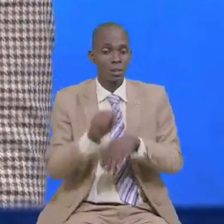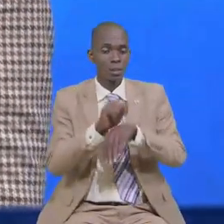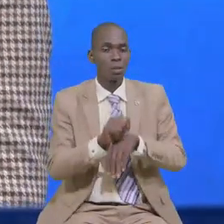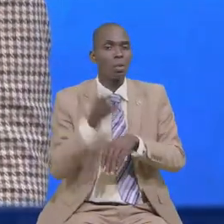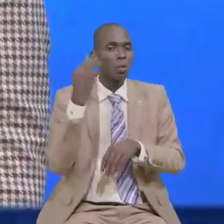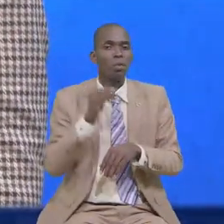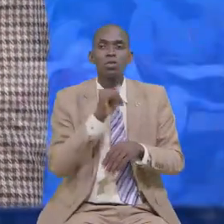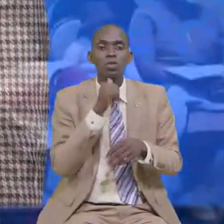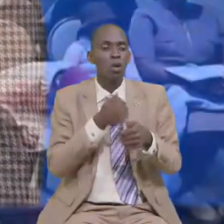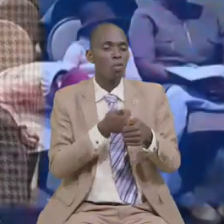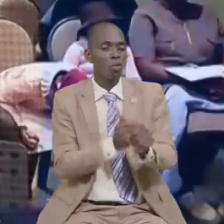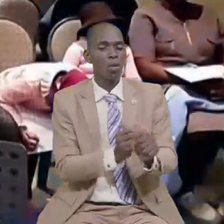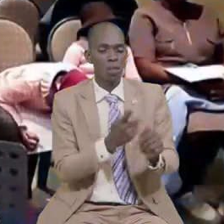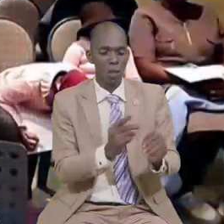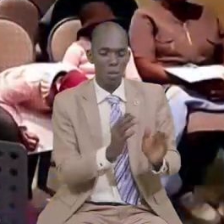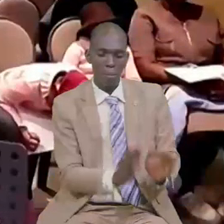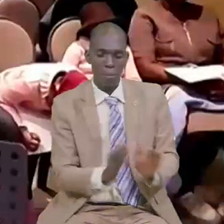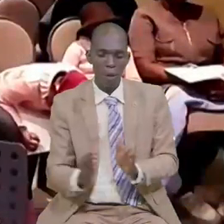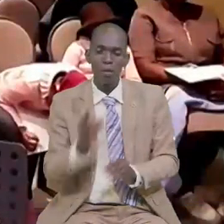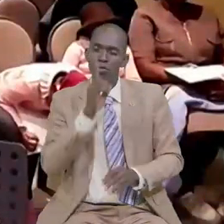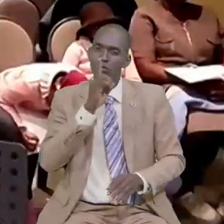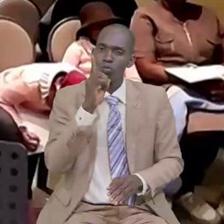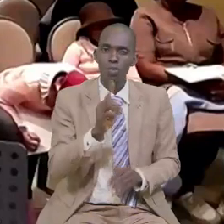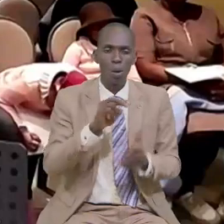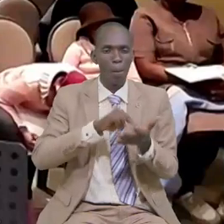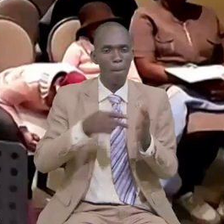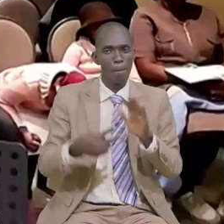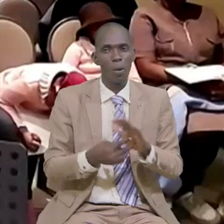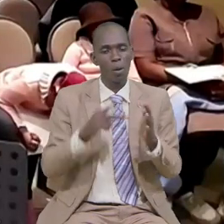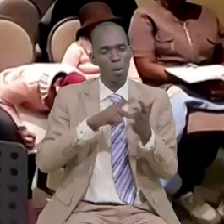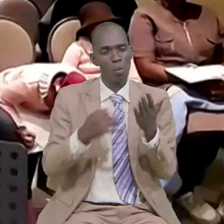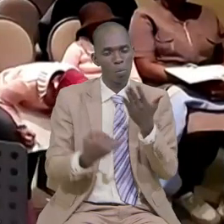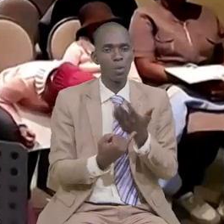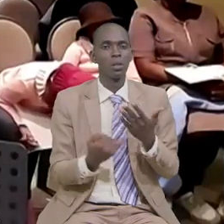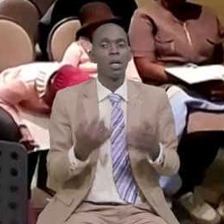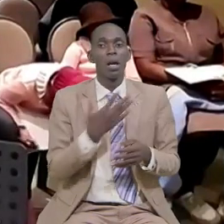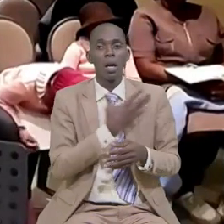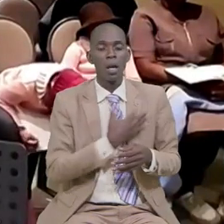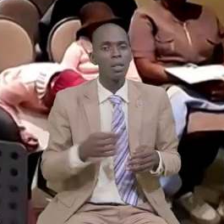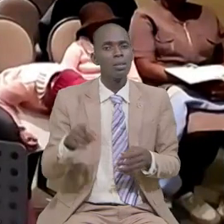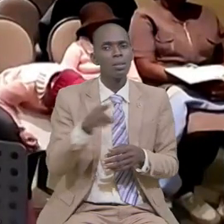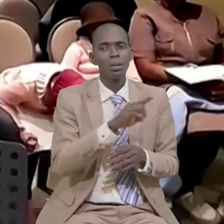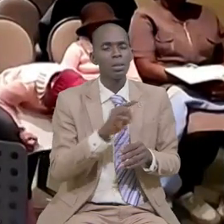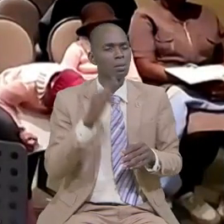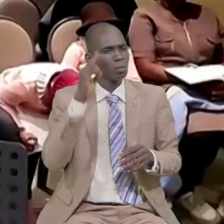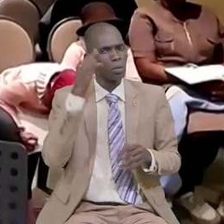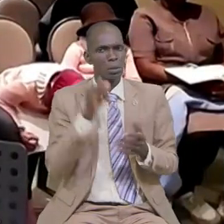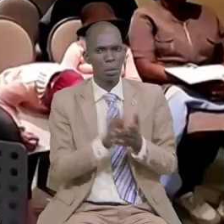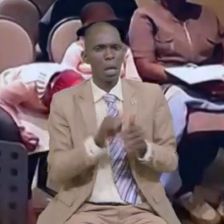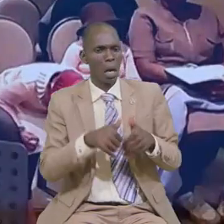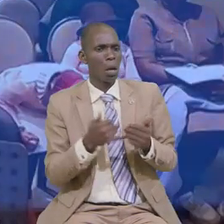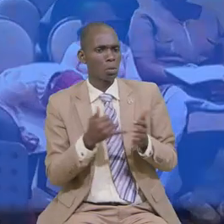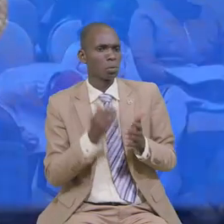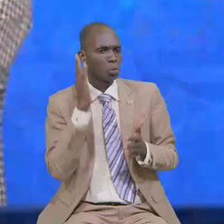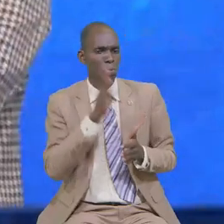plan and the original purpose and the project of. They just went and they thought that's what it should be. And the people who see